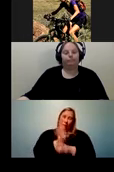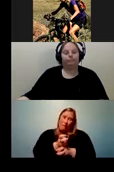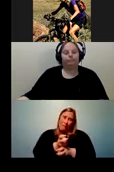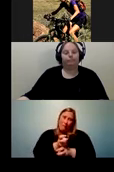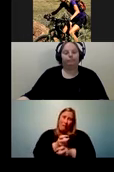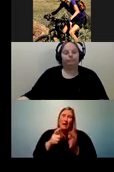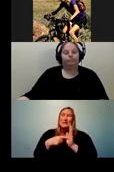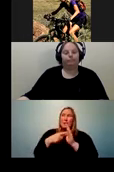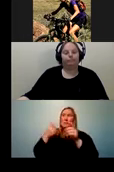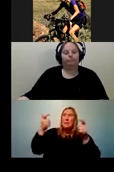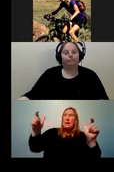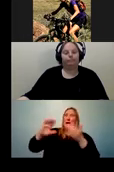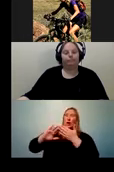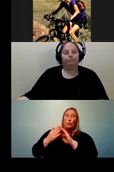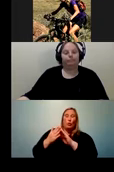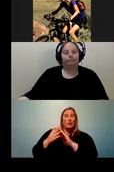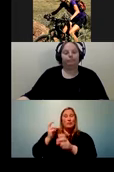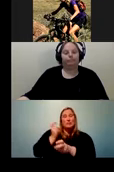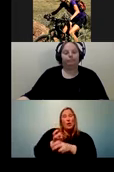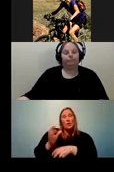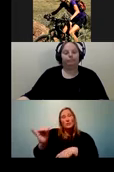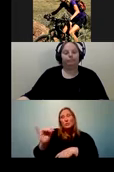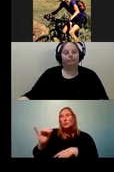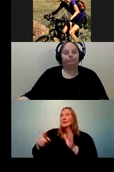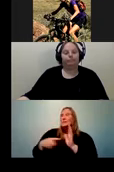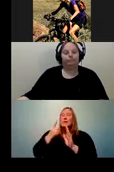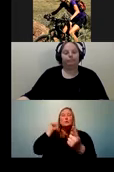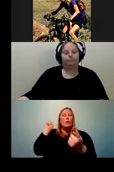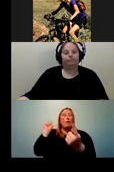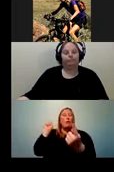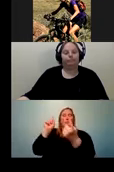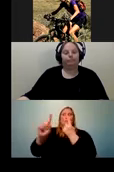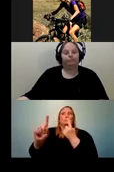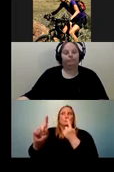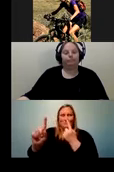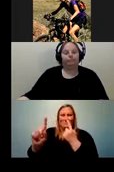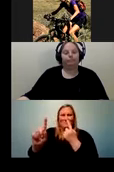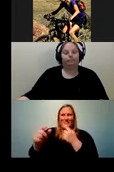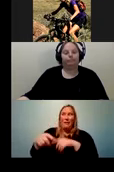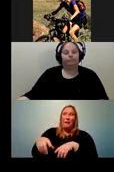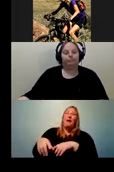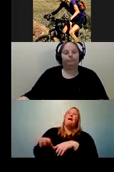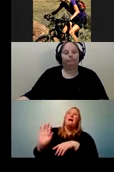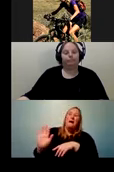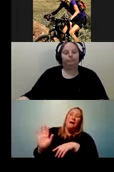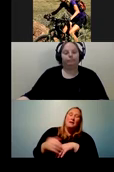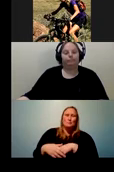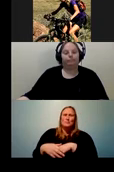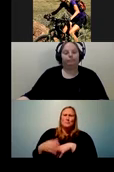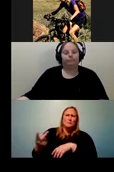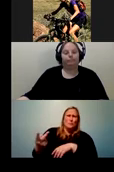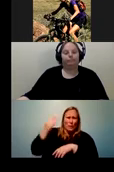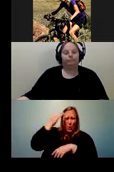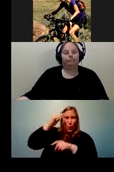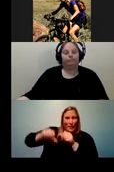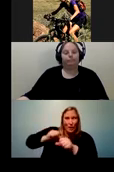large communities where you're going to run across an opportunity to work with someone you know, and being